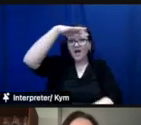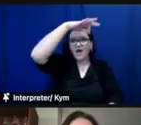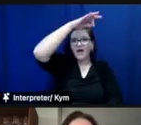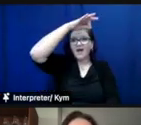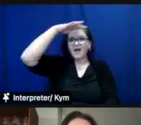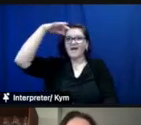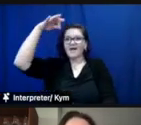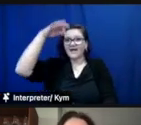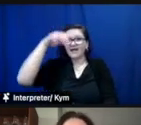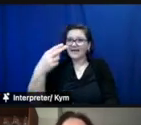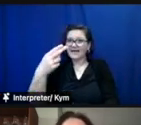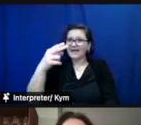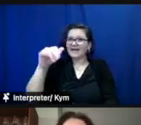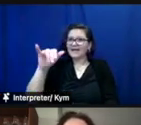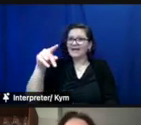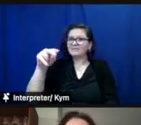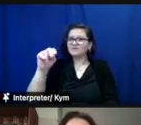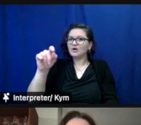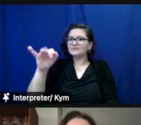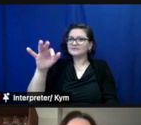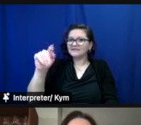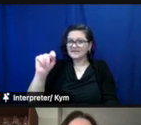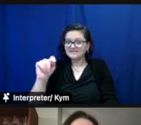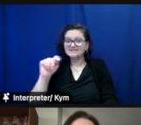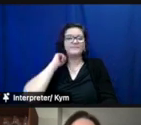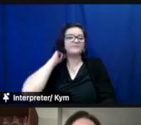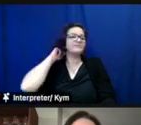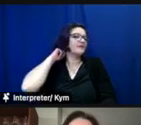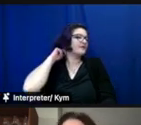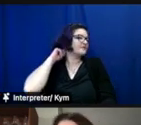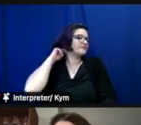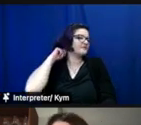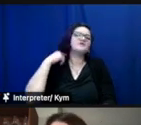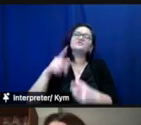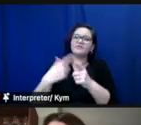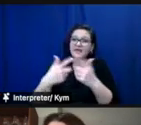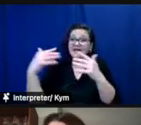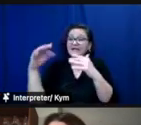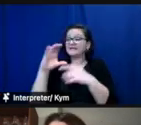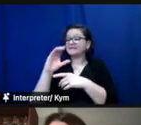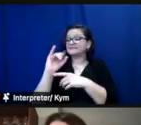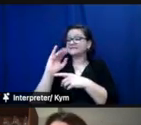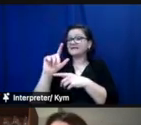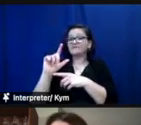And he eventually came back to the United States like after the Civil War. So then we have Addison White.